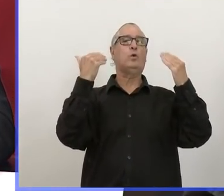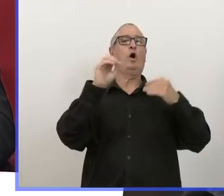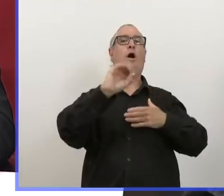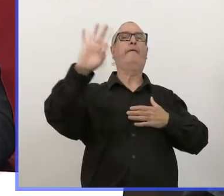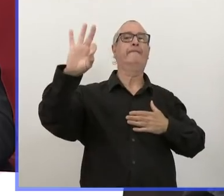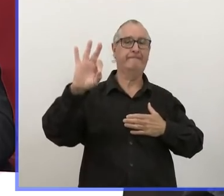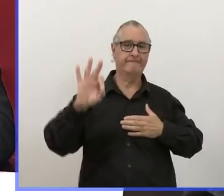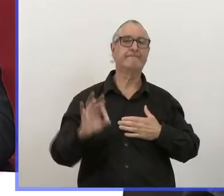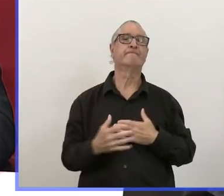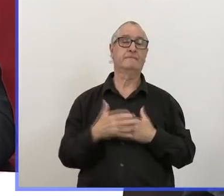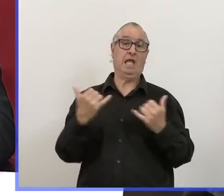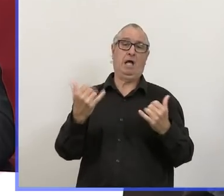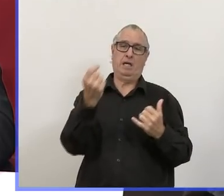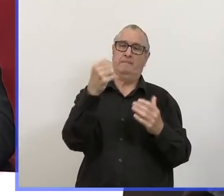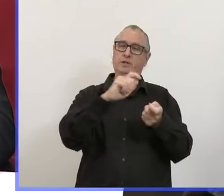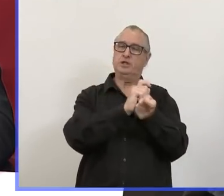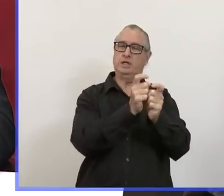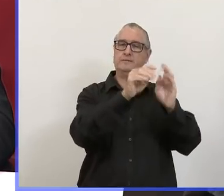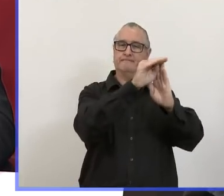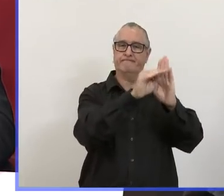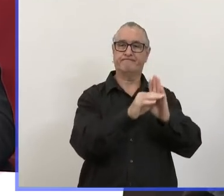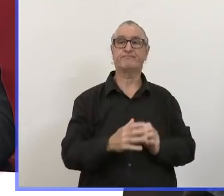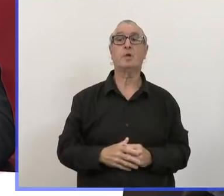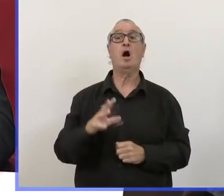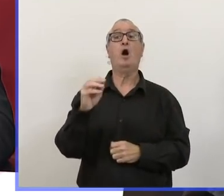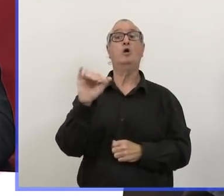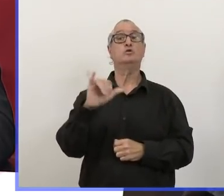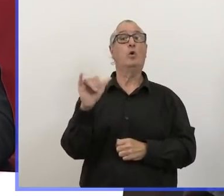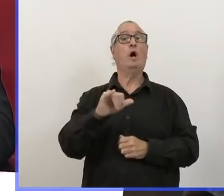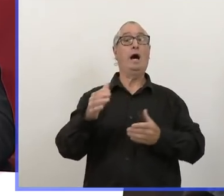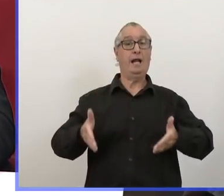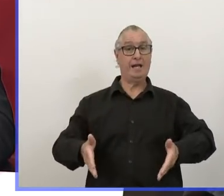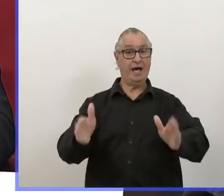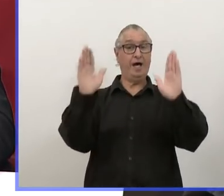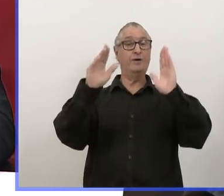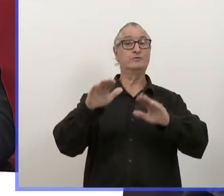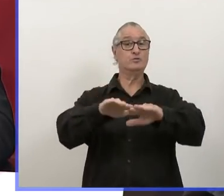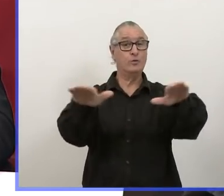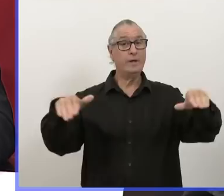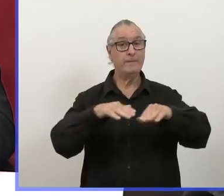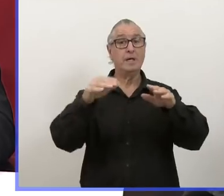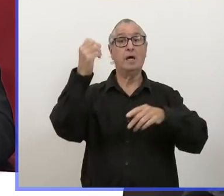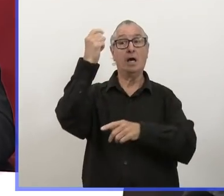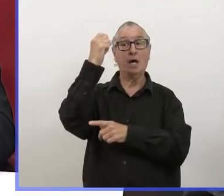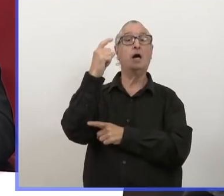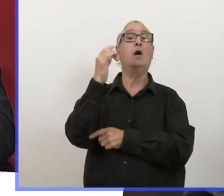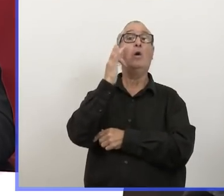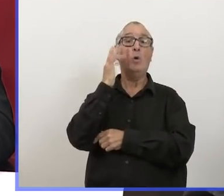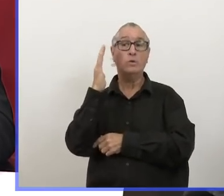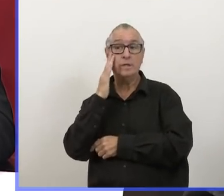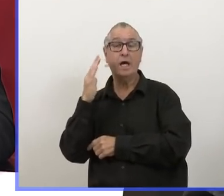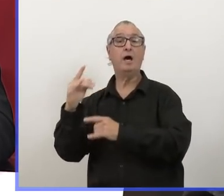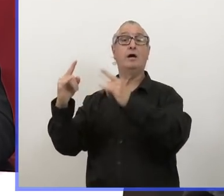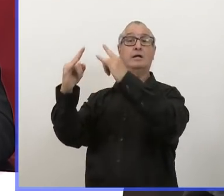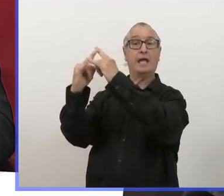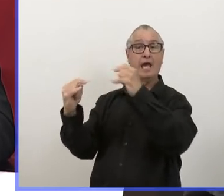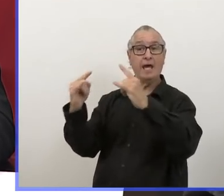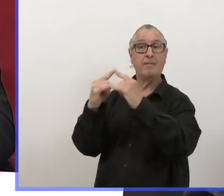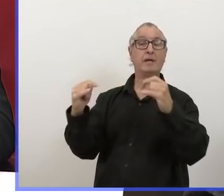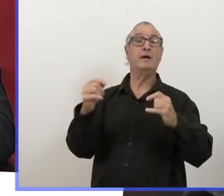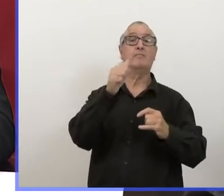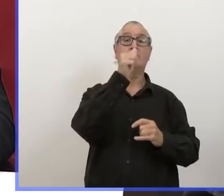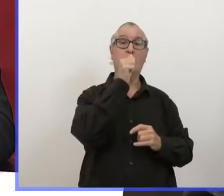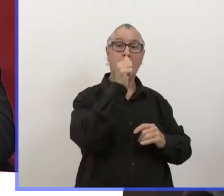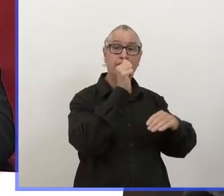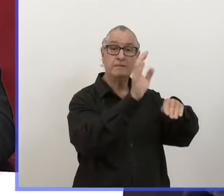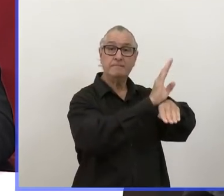operation of outdoor pools, splash pads, and wading pools at hotels, campgrounds, and other private businesses. Please note that these services